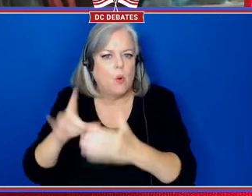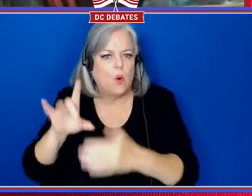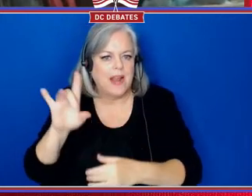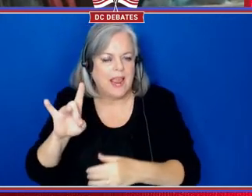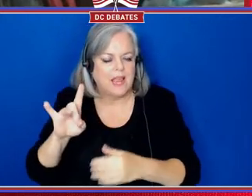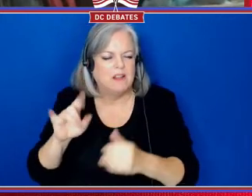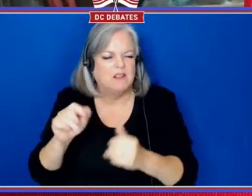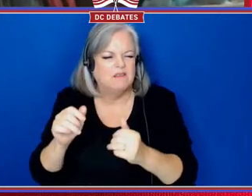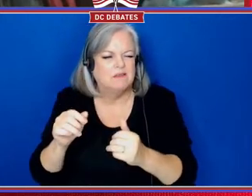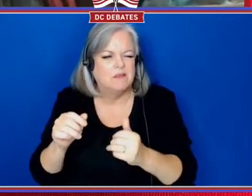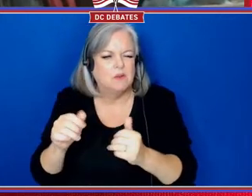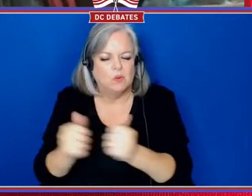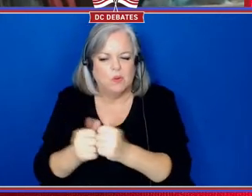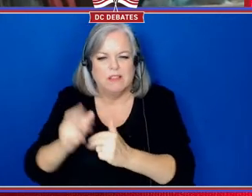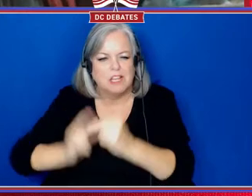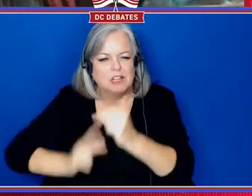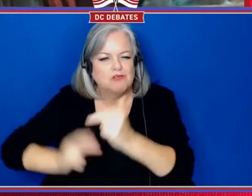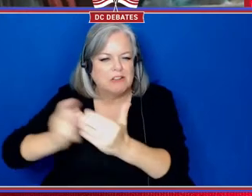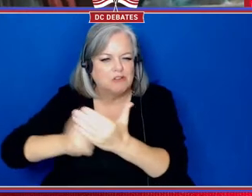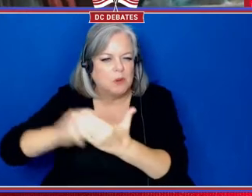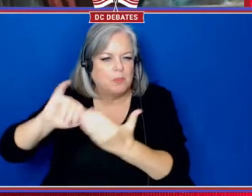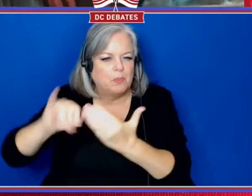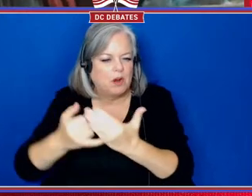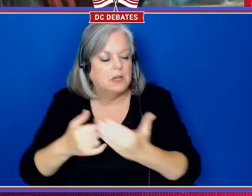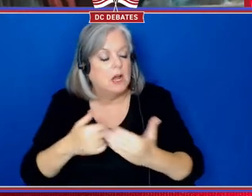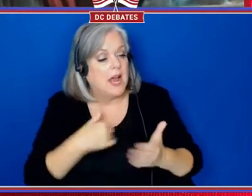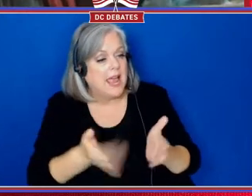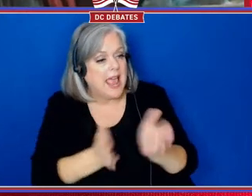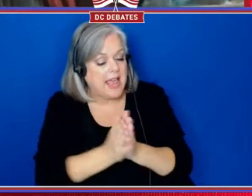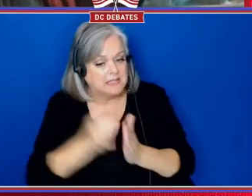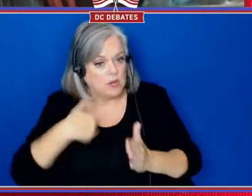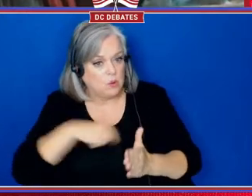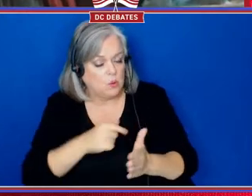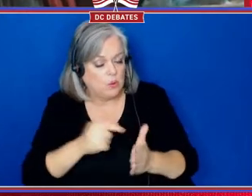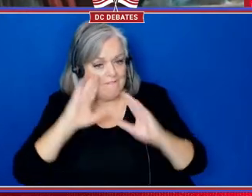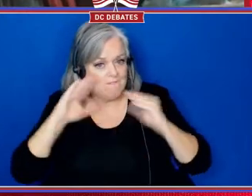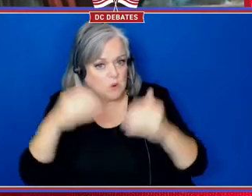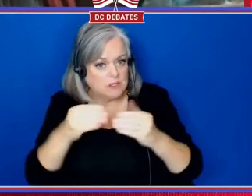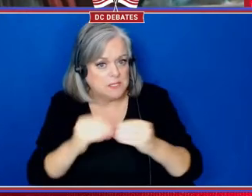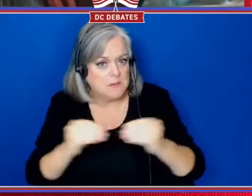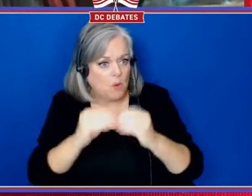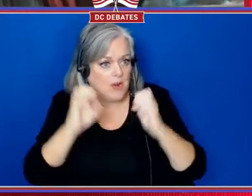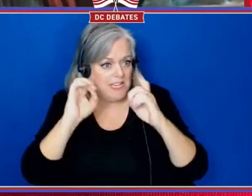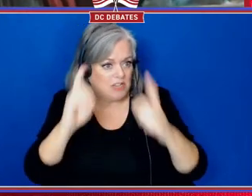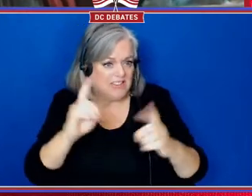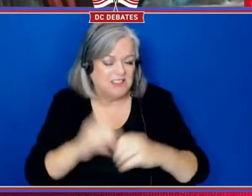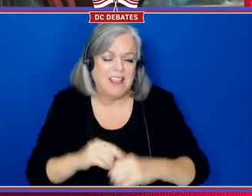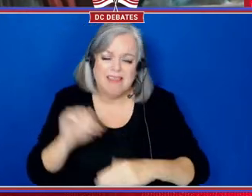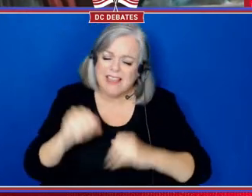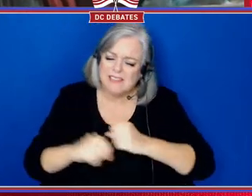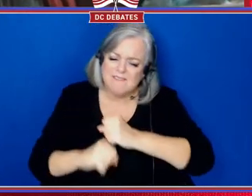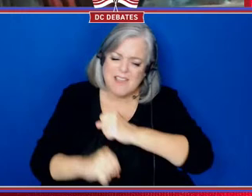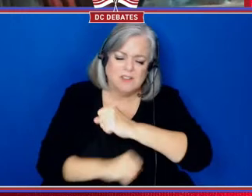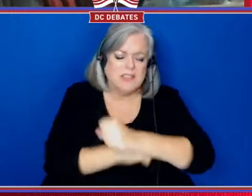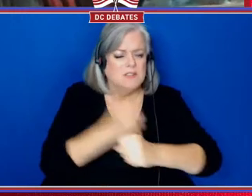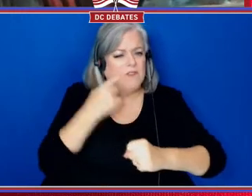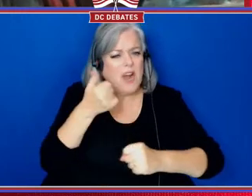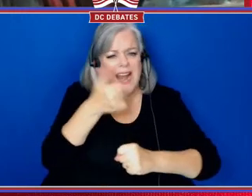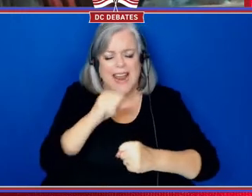would ask that we focus more on education. As you know, education is the foundation of any strong community. And quite